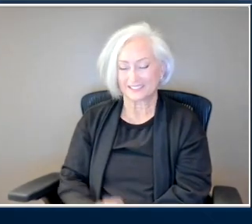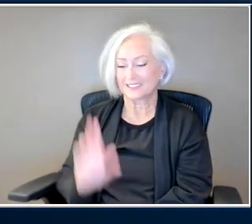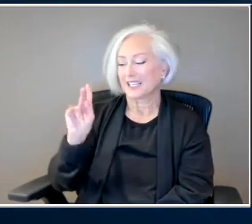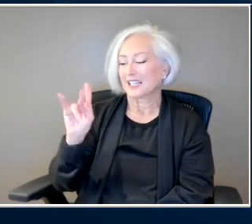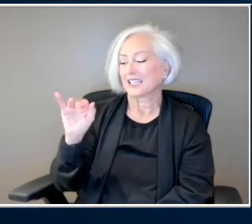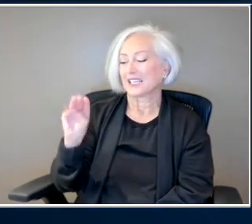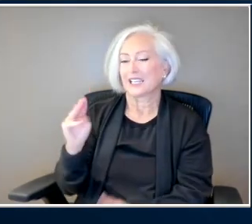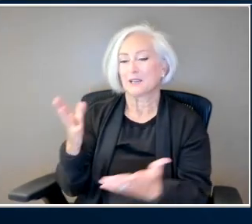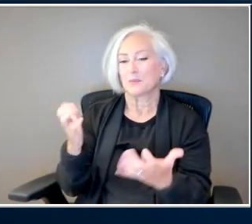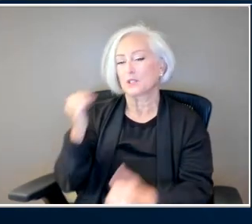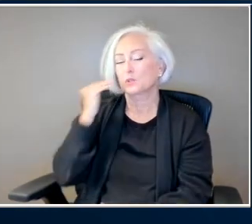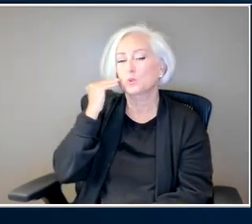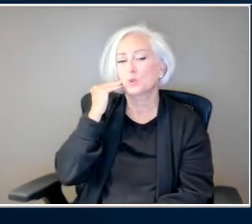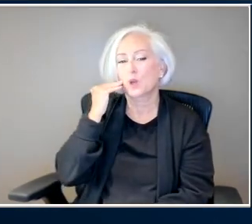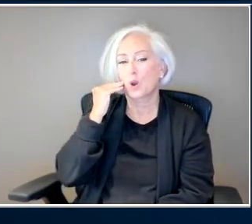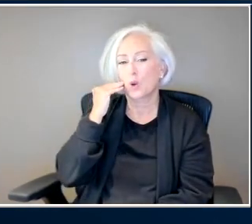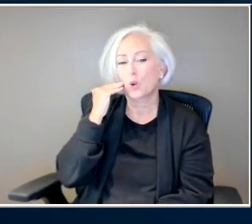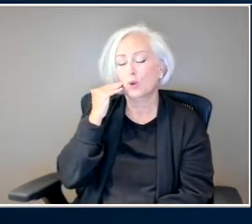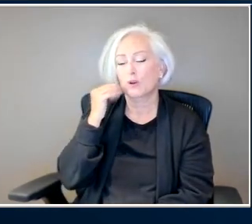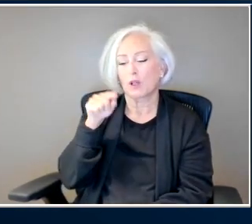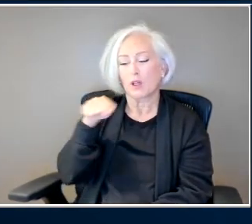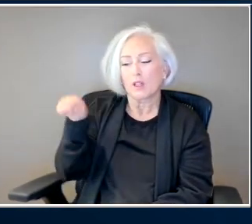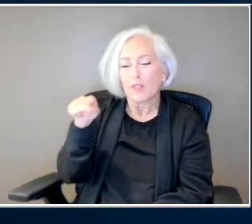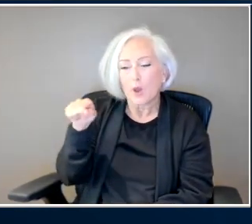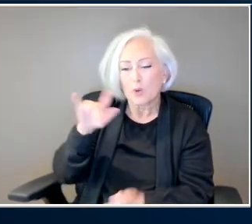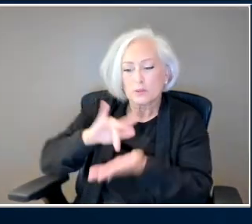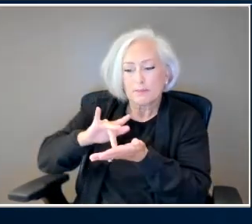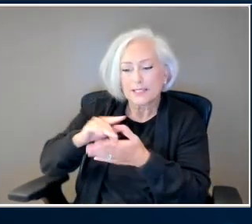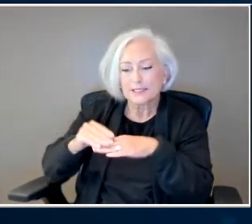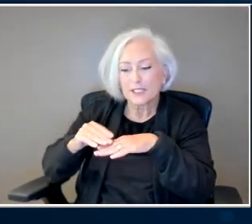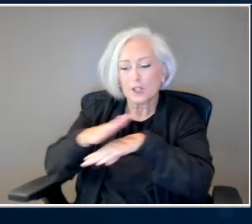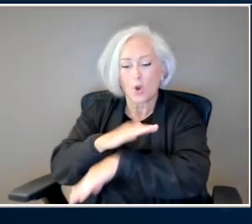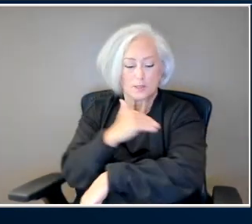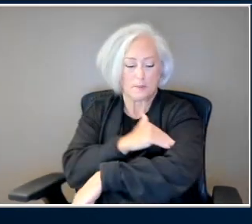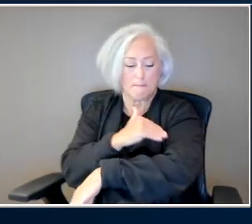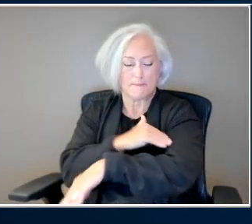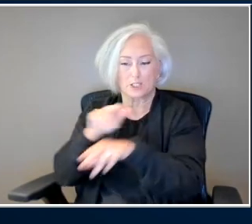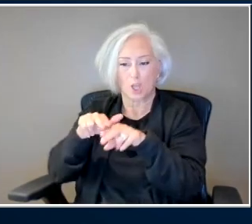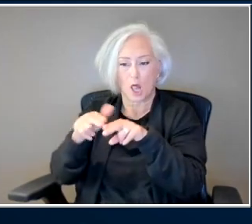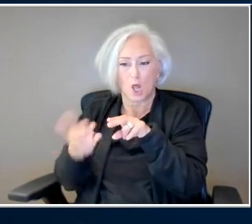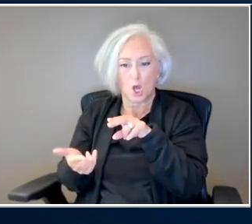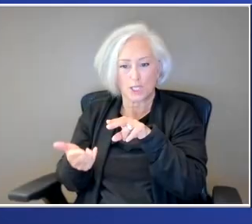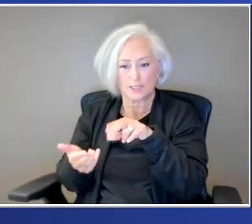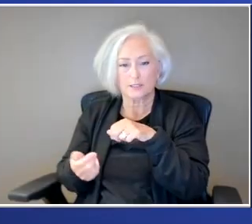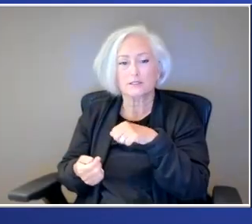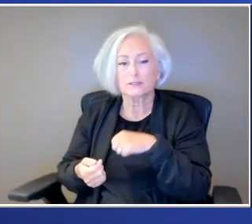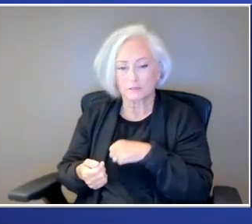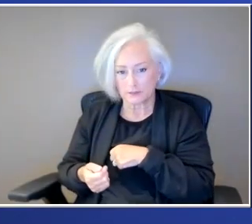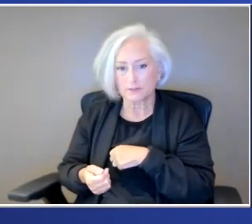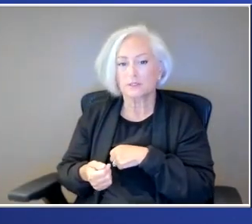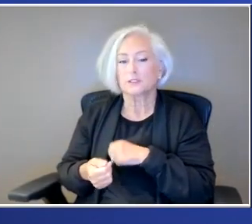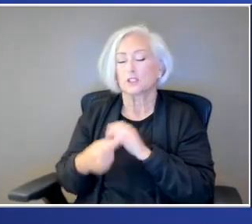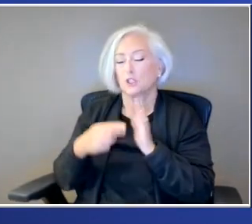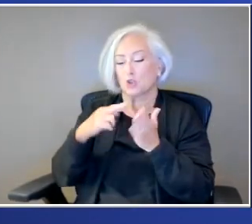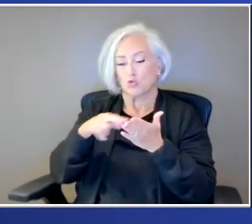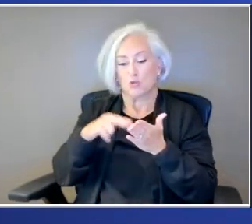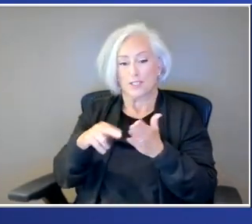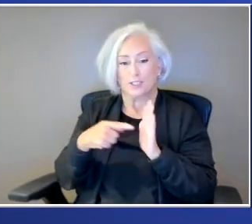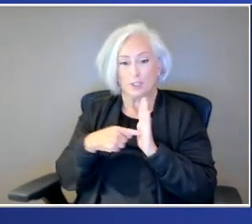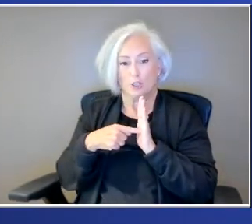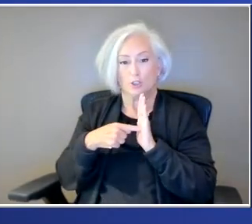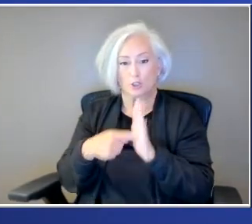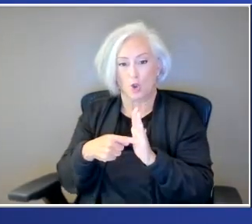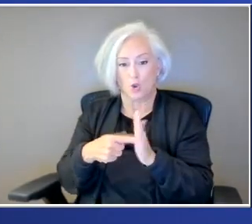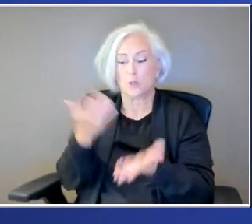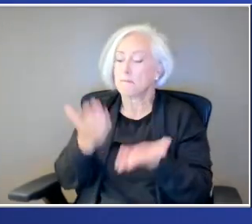know, do these type of medications cause muscle loss? So the research right now is suggesting